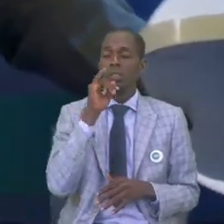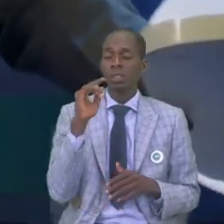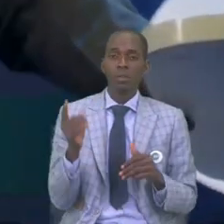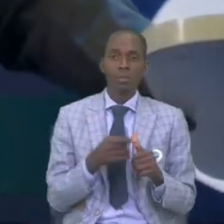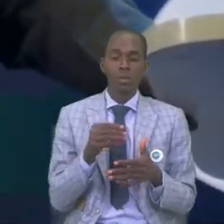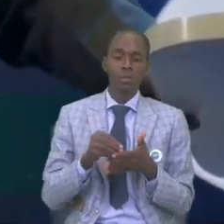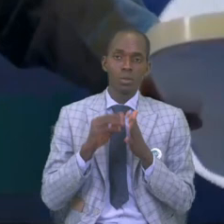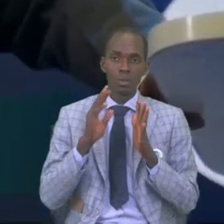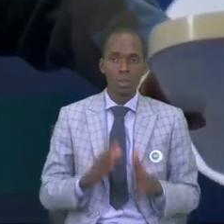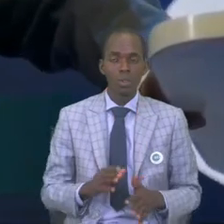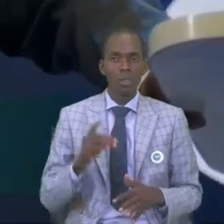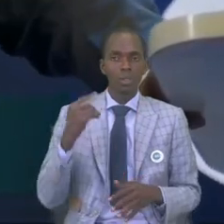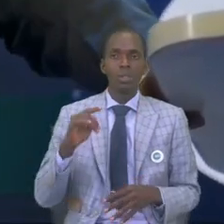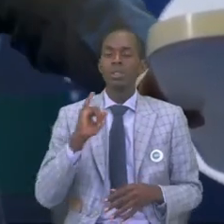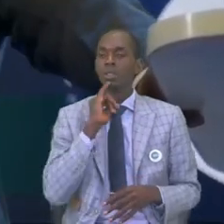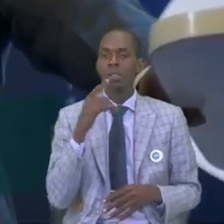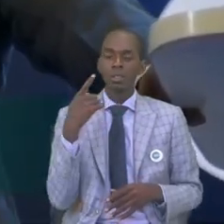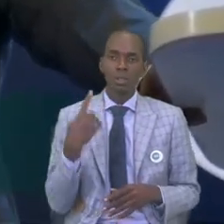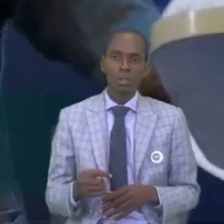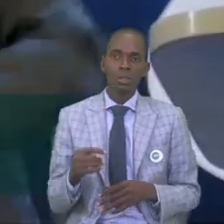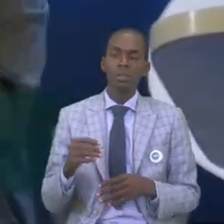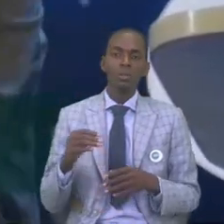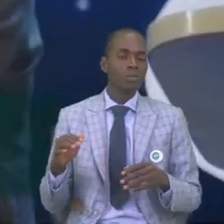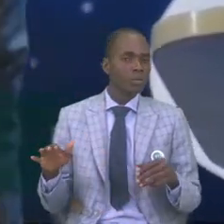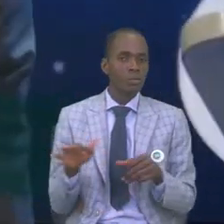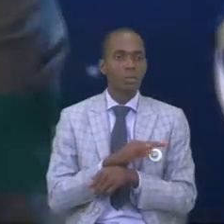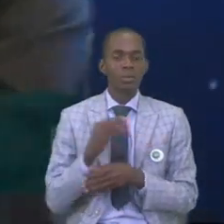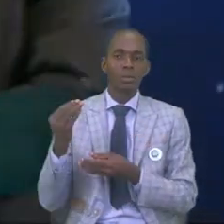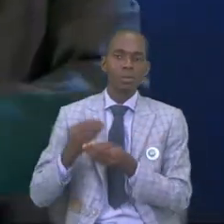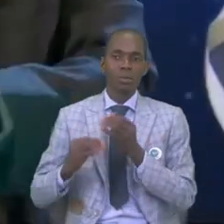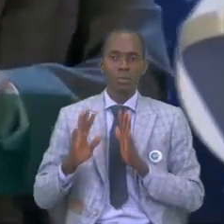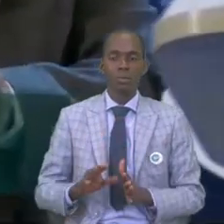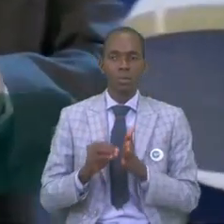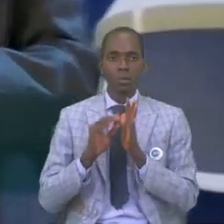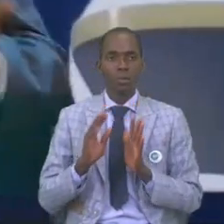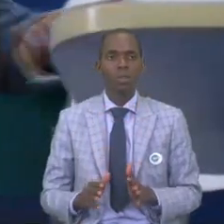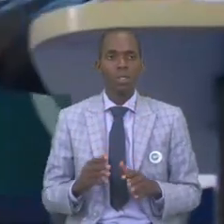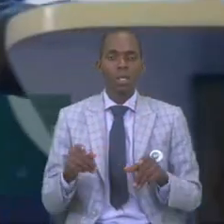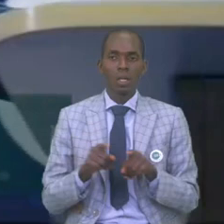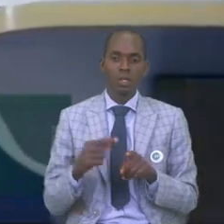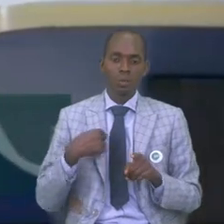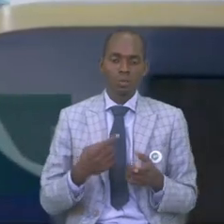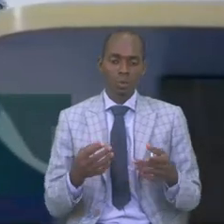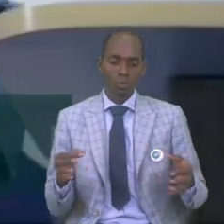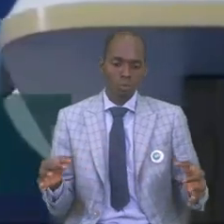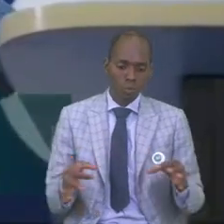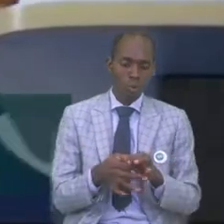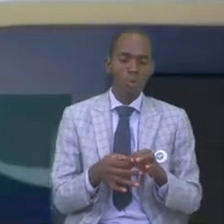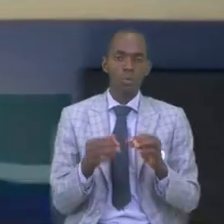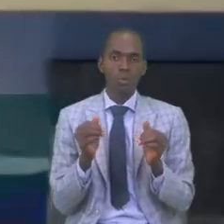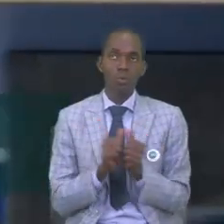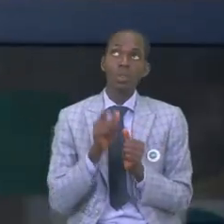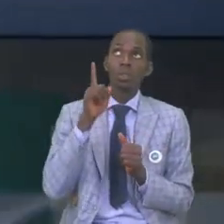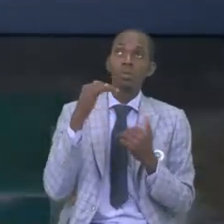And he is the predominant, preeminent heir. And as we come to him now, we become joint heirs with